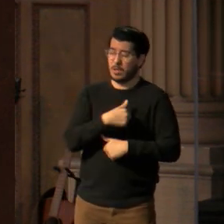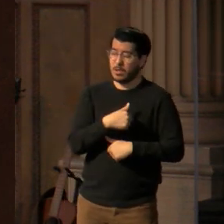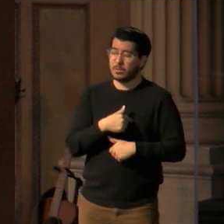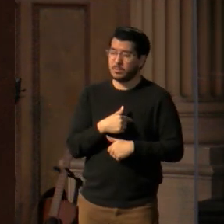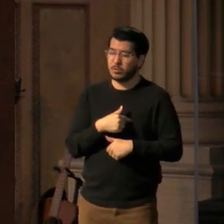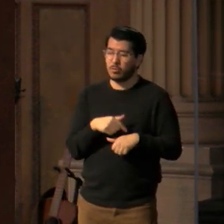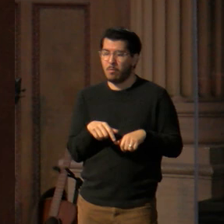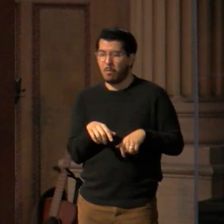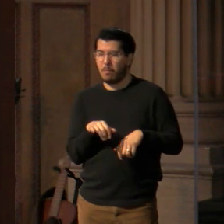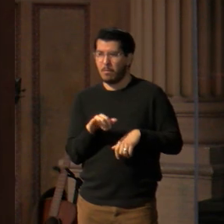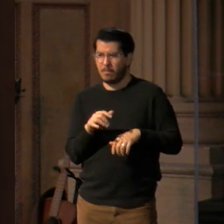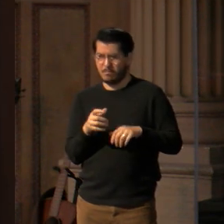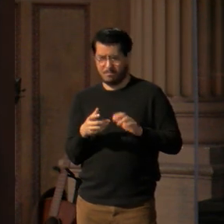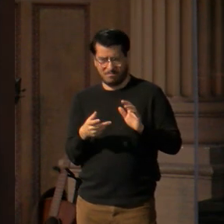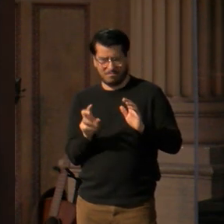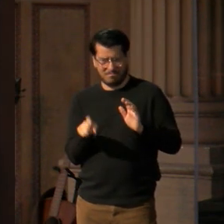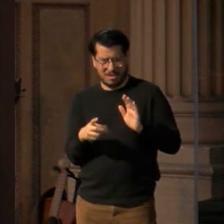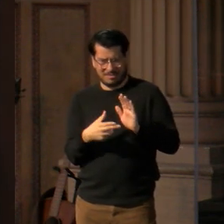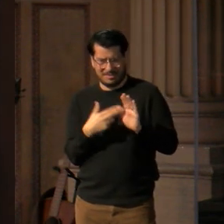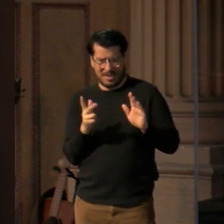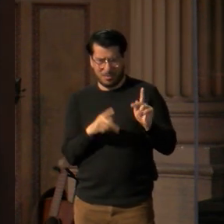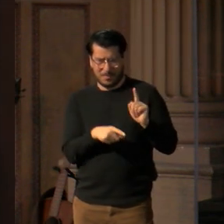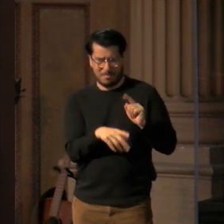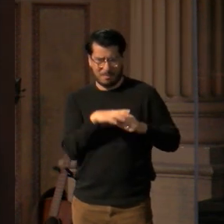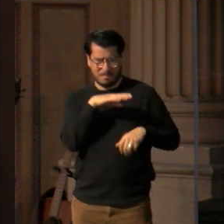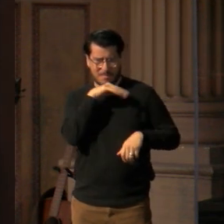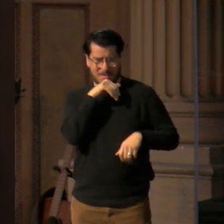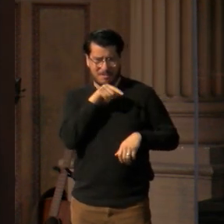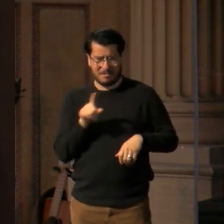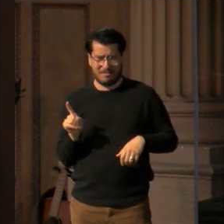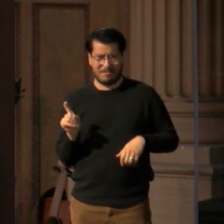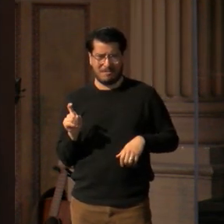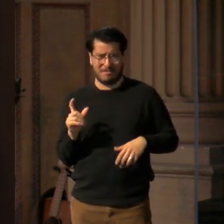who's a pig. And so think, well, what in the world does that mean?